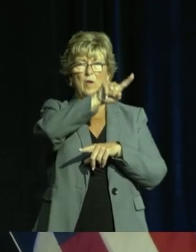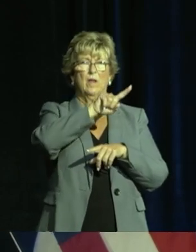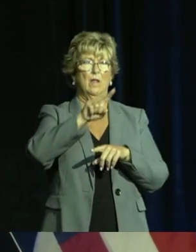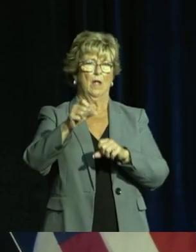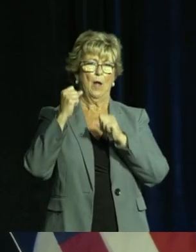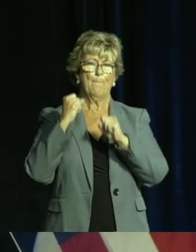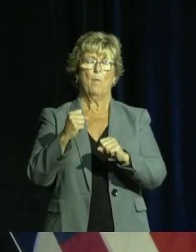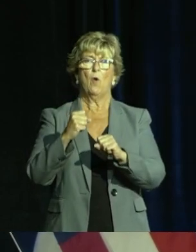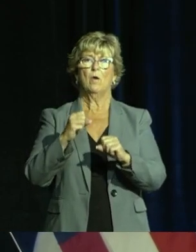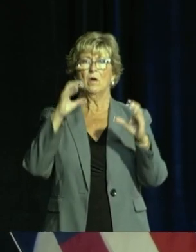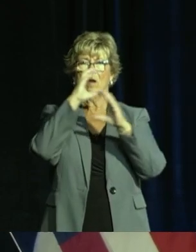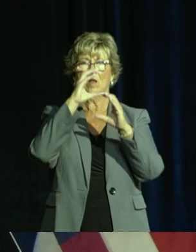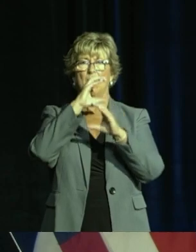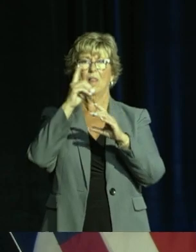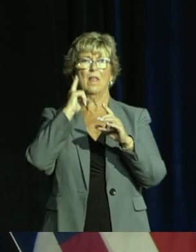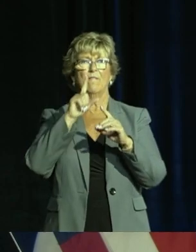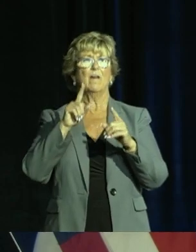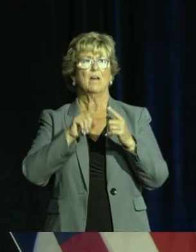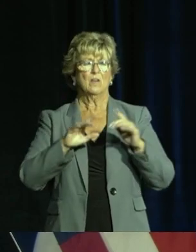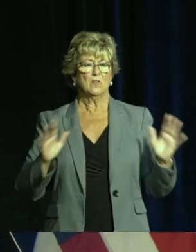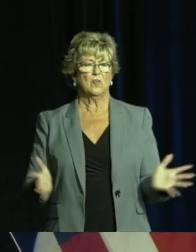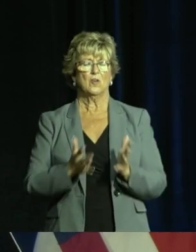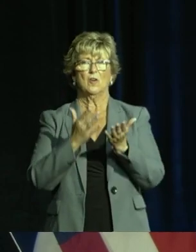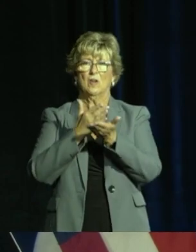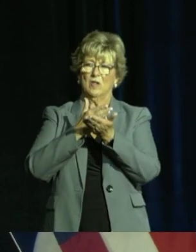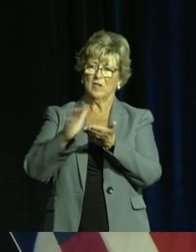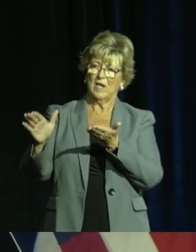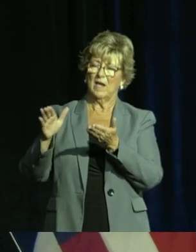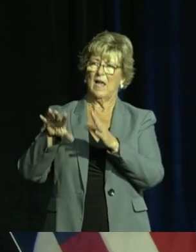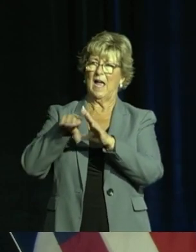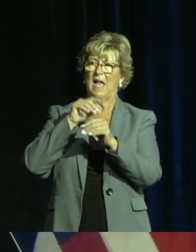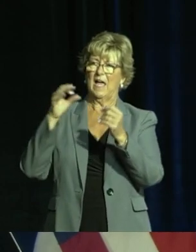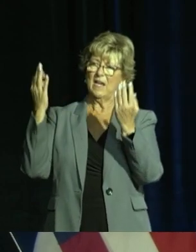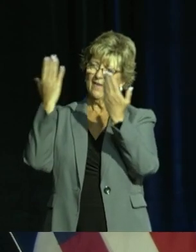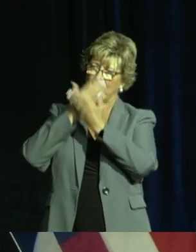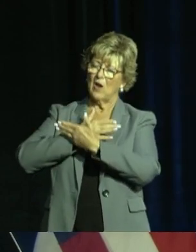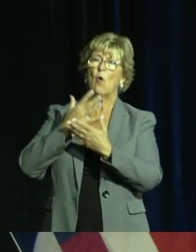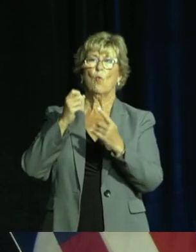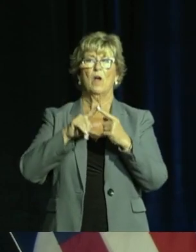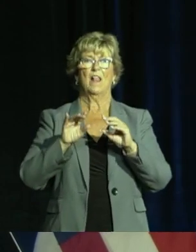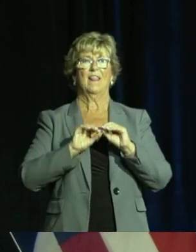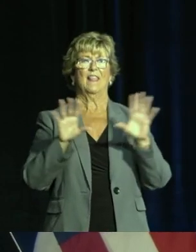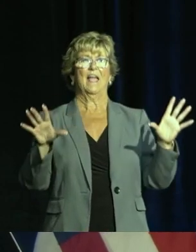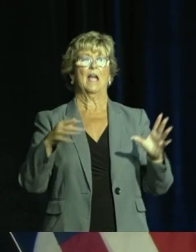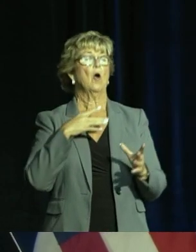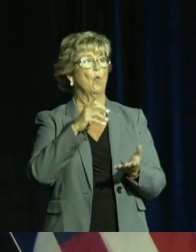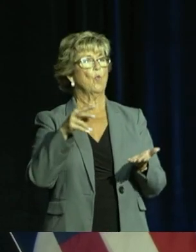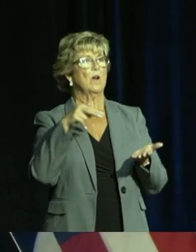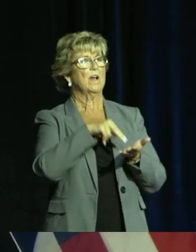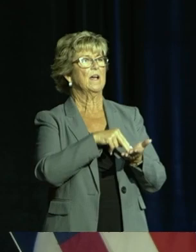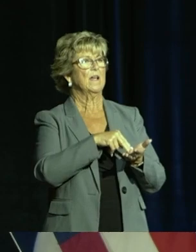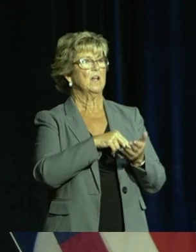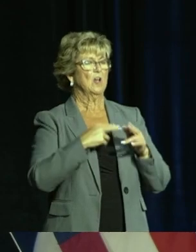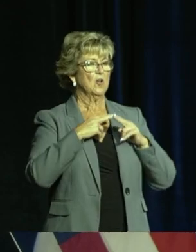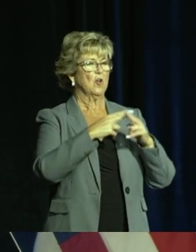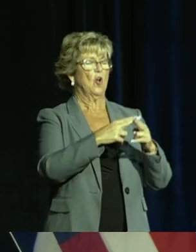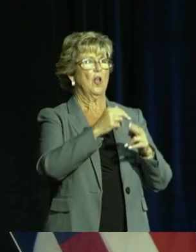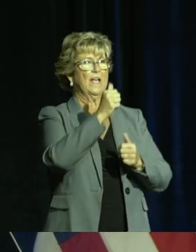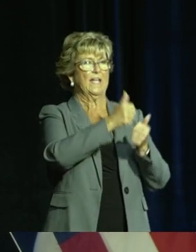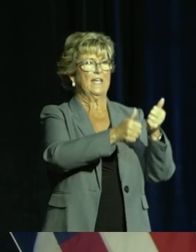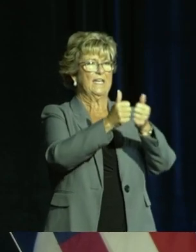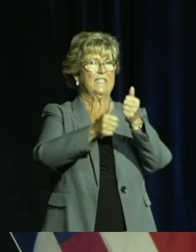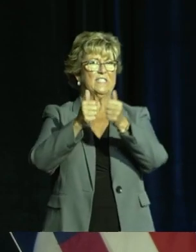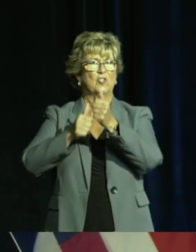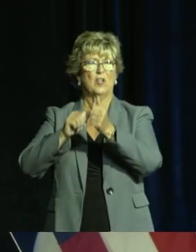boldly seeking the light to drive out the darkness. We stand here together to call us each and